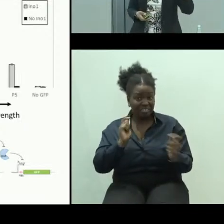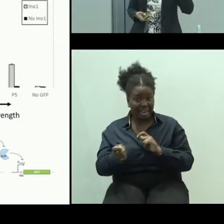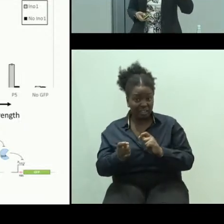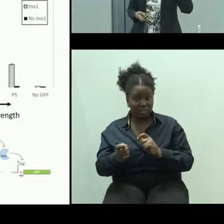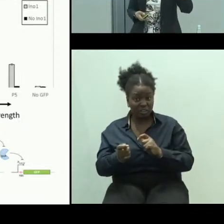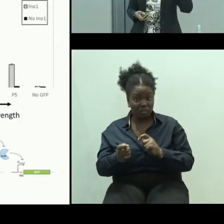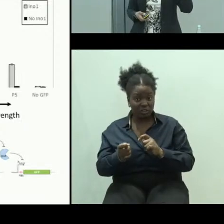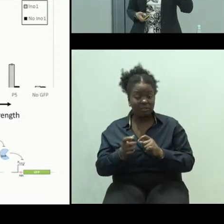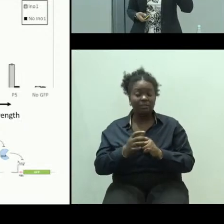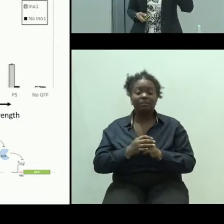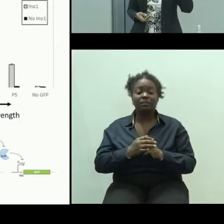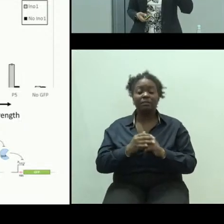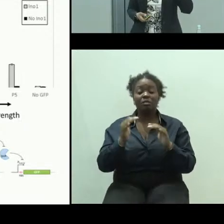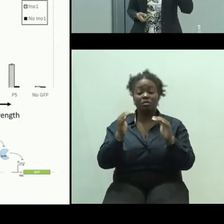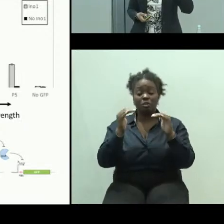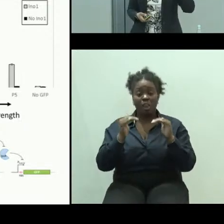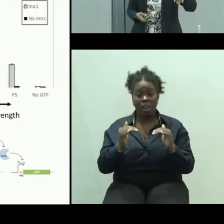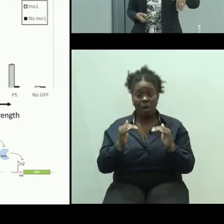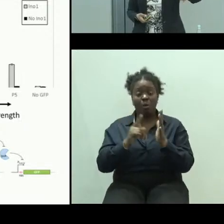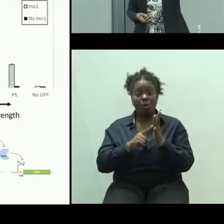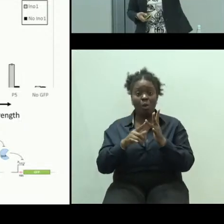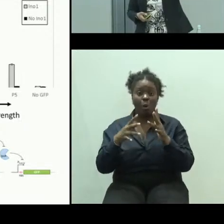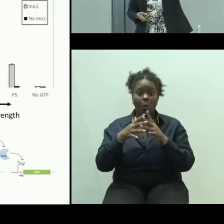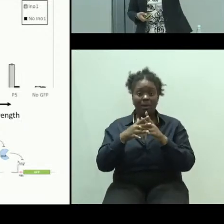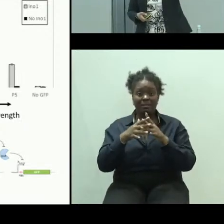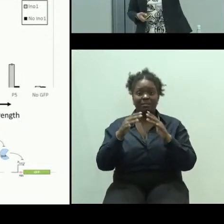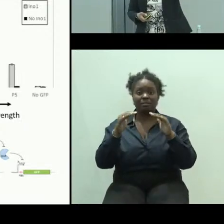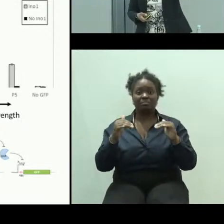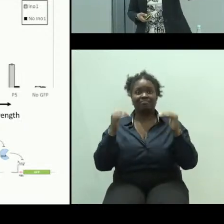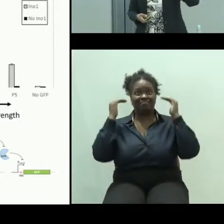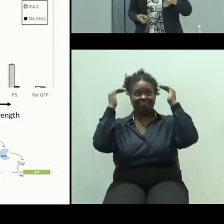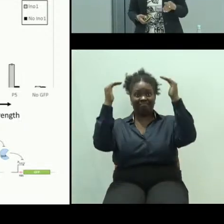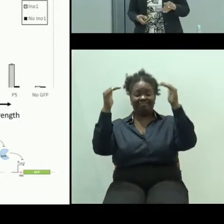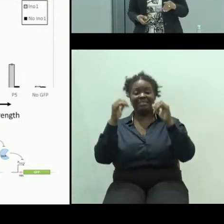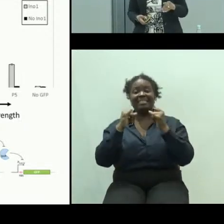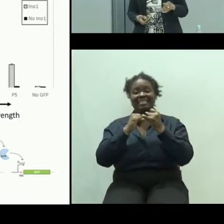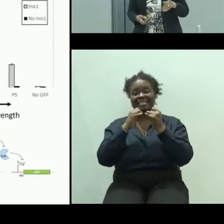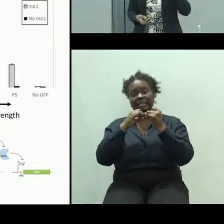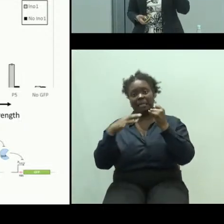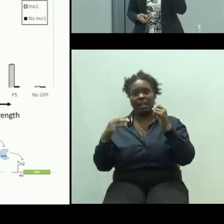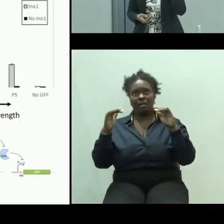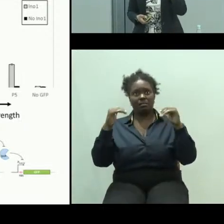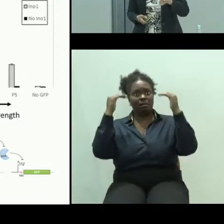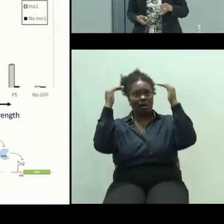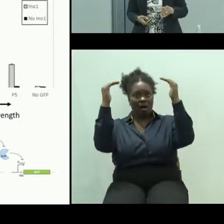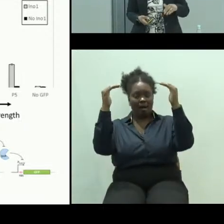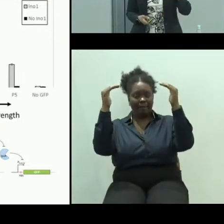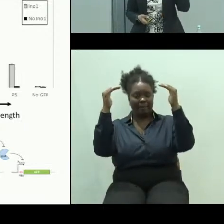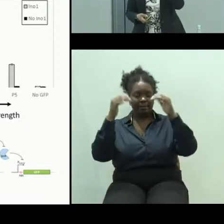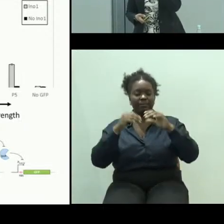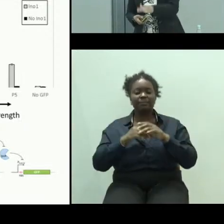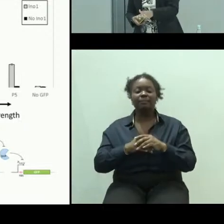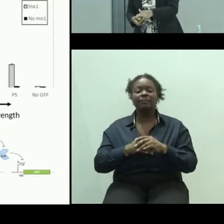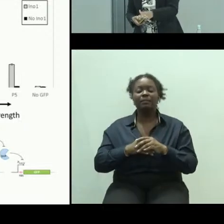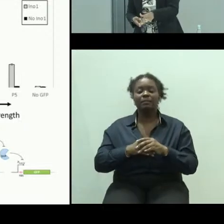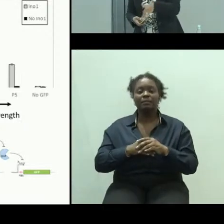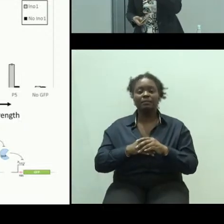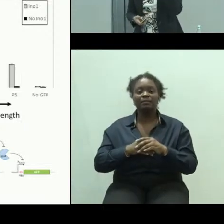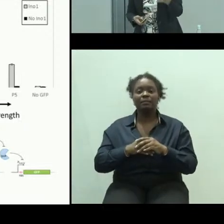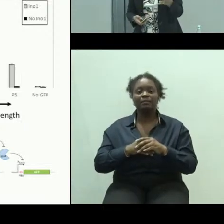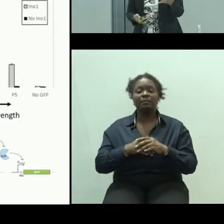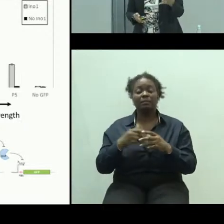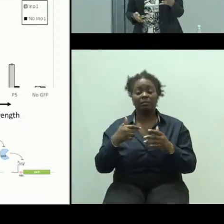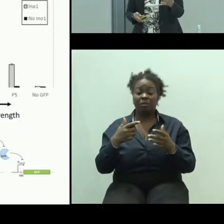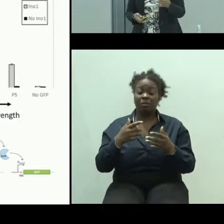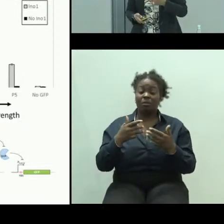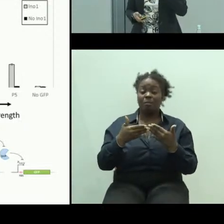lowest activity is there of the promoter, we get the highest signal from making the compound inside the cell, and where we have more of it, we